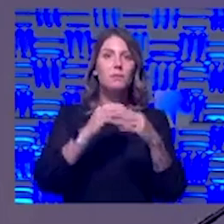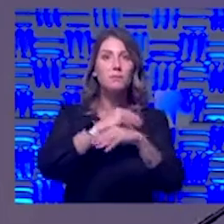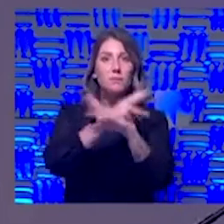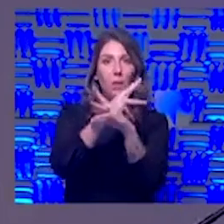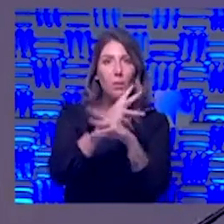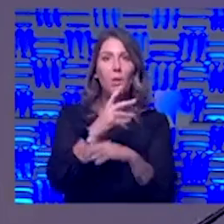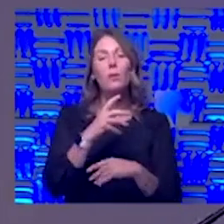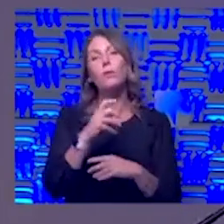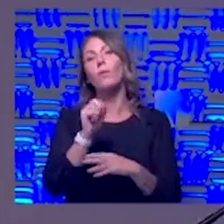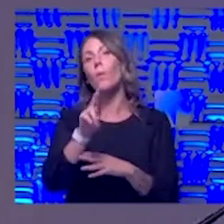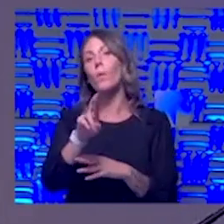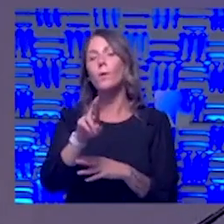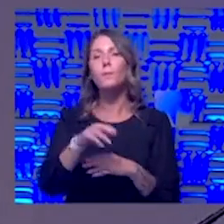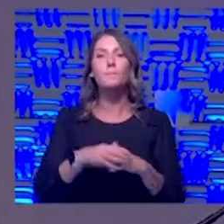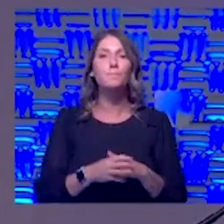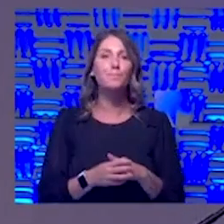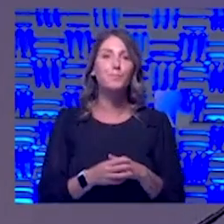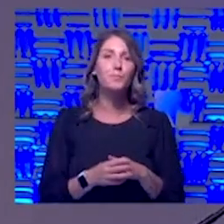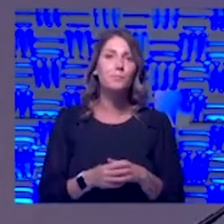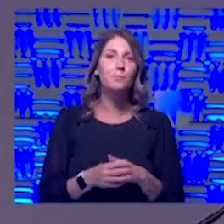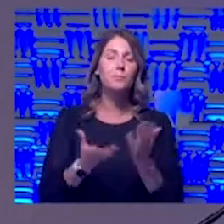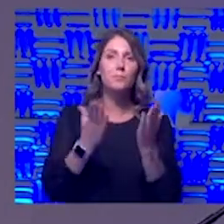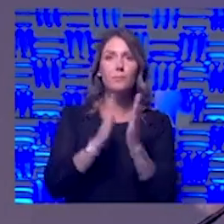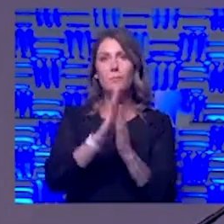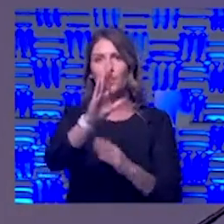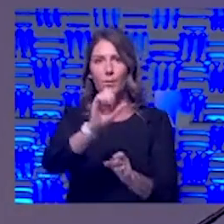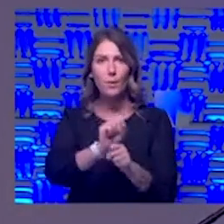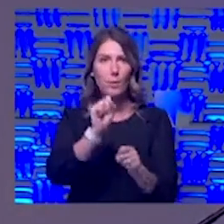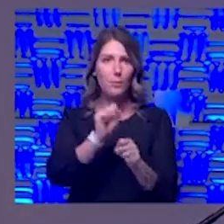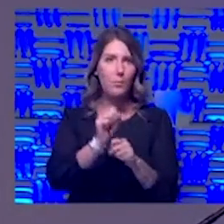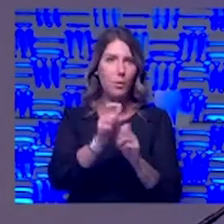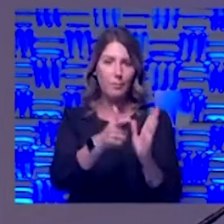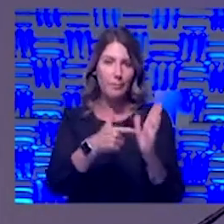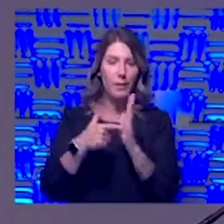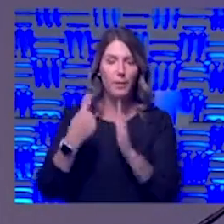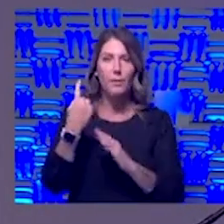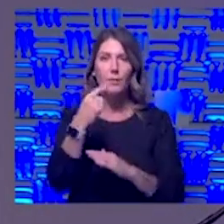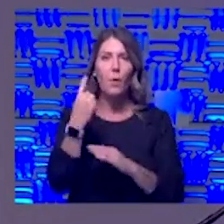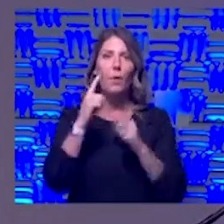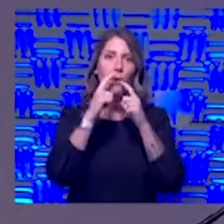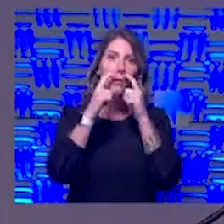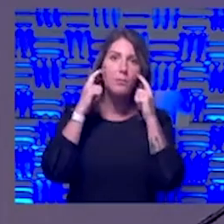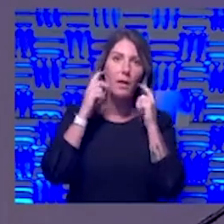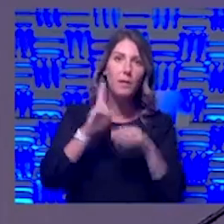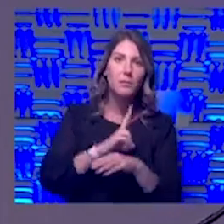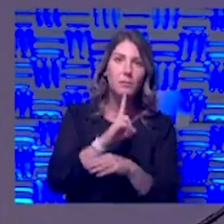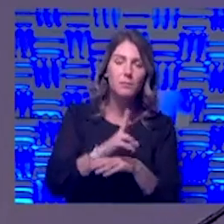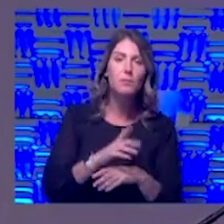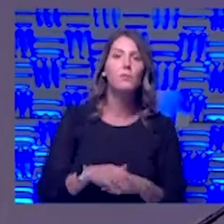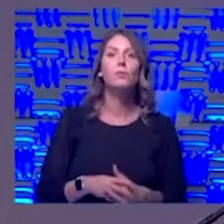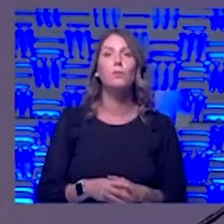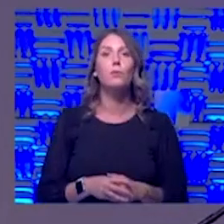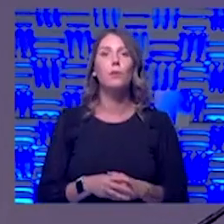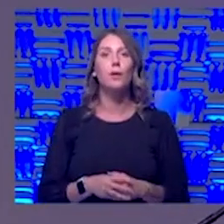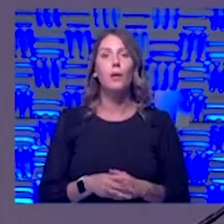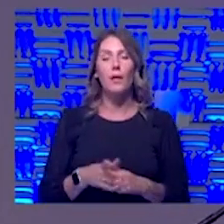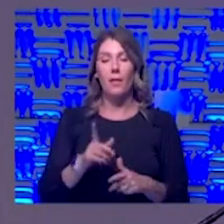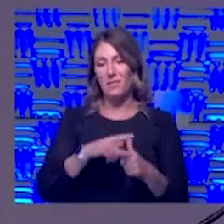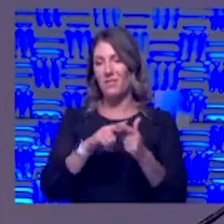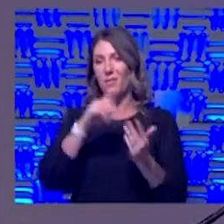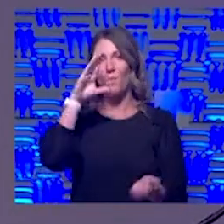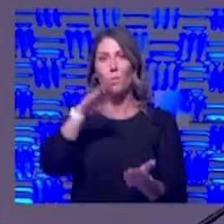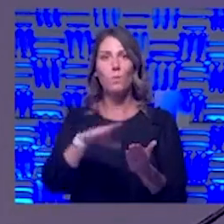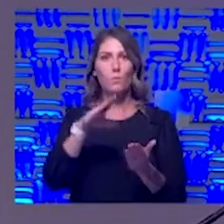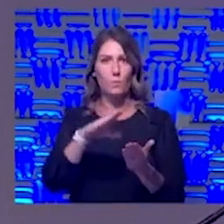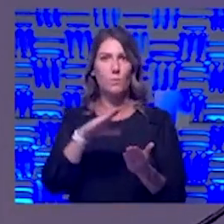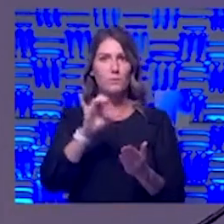possible, or asking that their employer mandate for mask wearing or things like that, so that they can reduce that risk